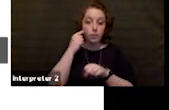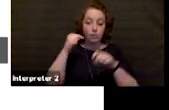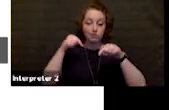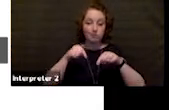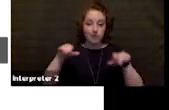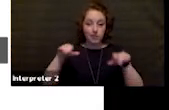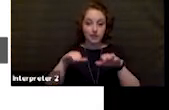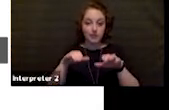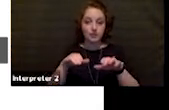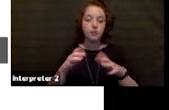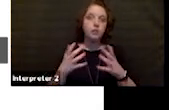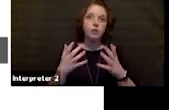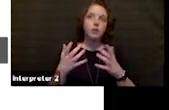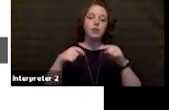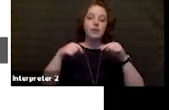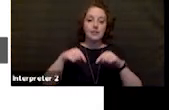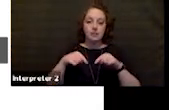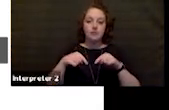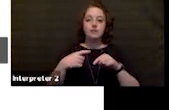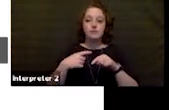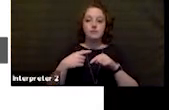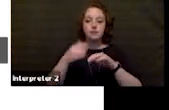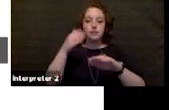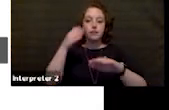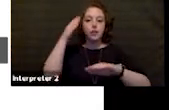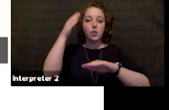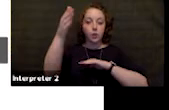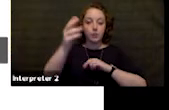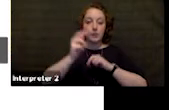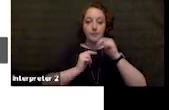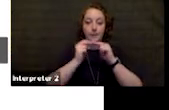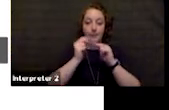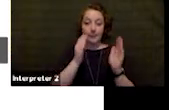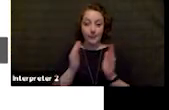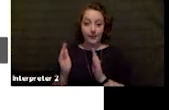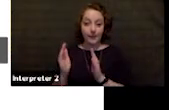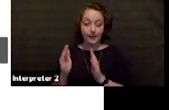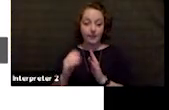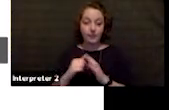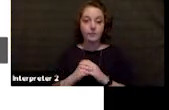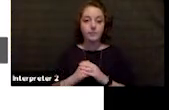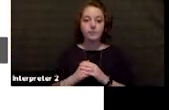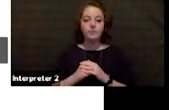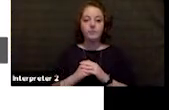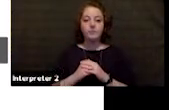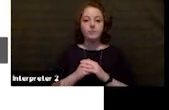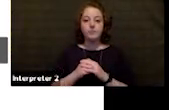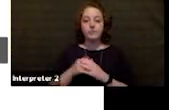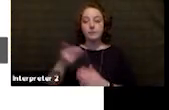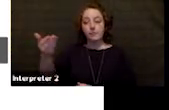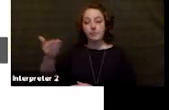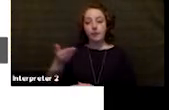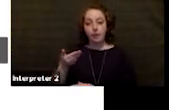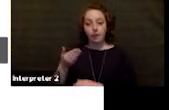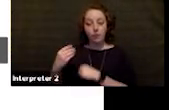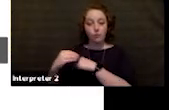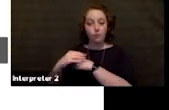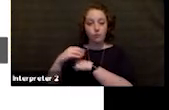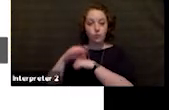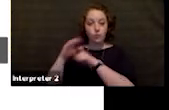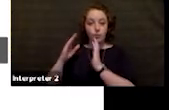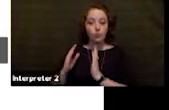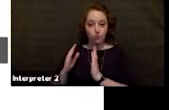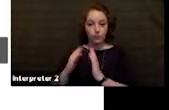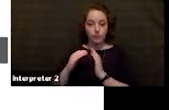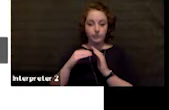or for this long-range facilities master plan is they looked critically, they hired a consultant and went into every single school